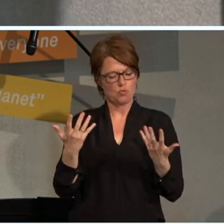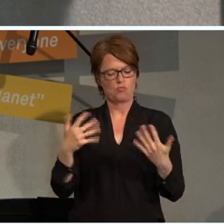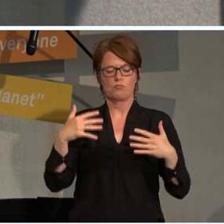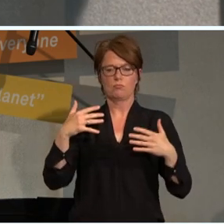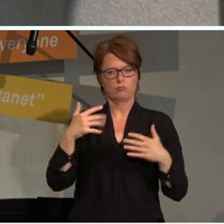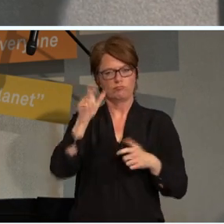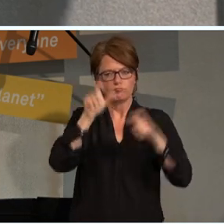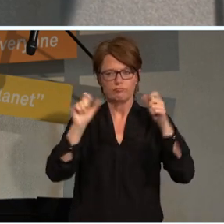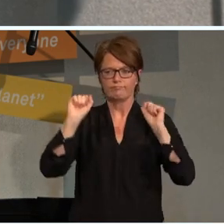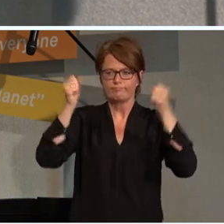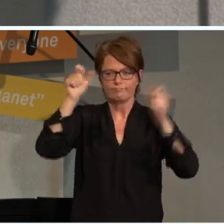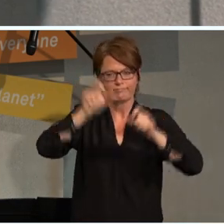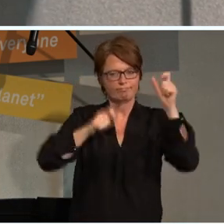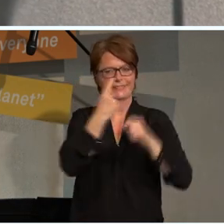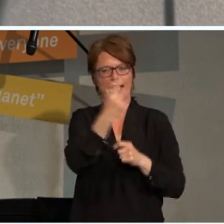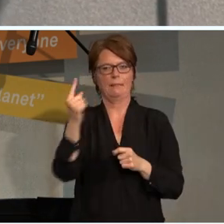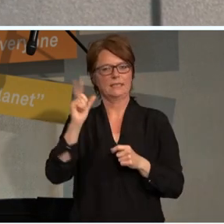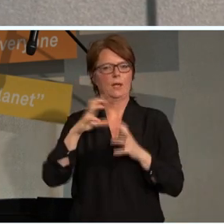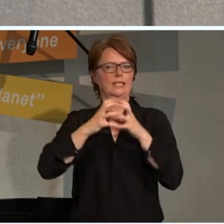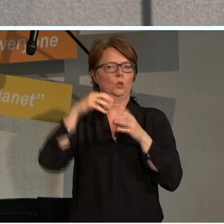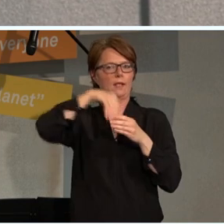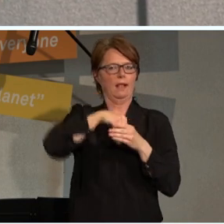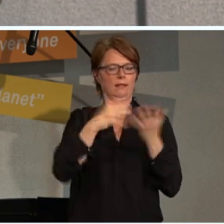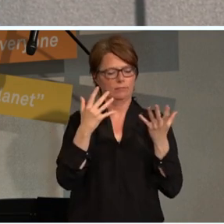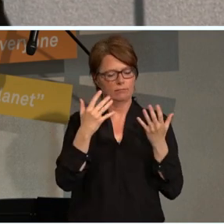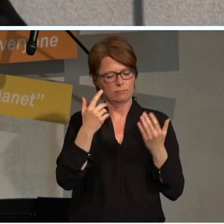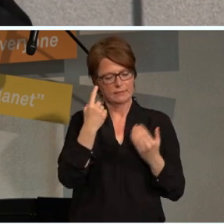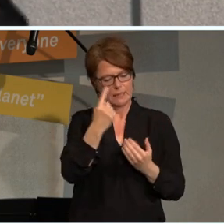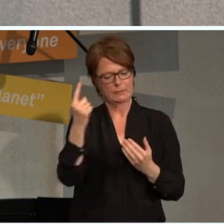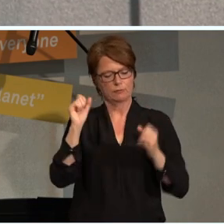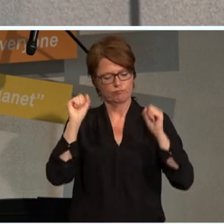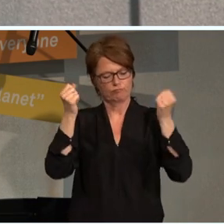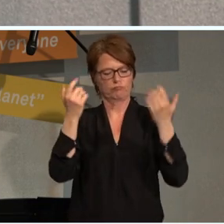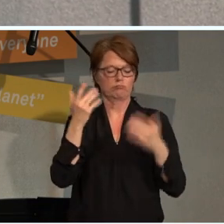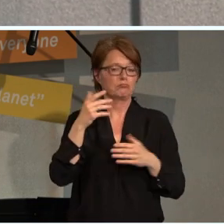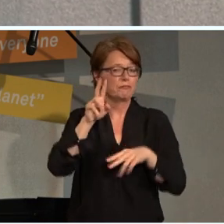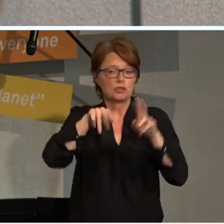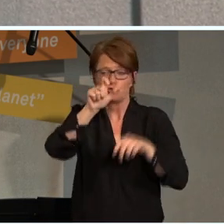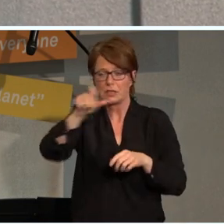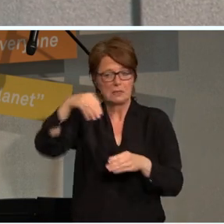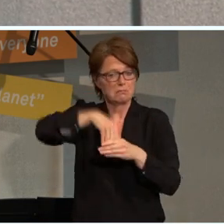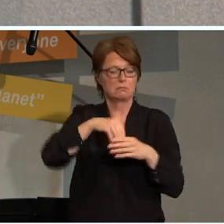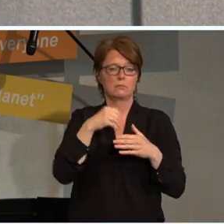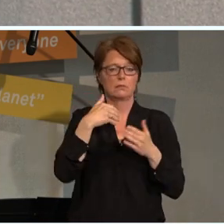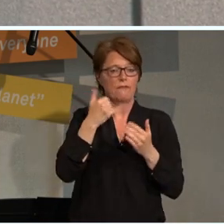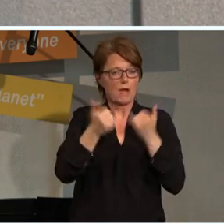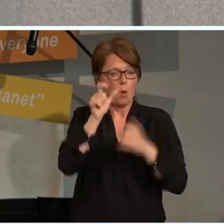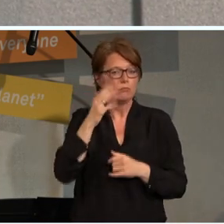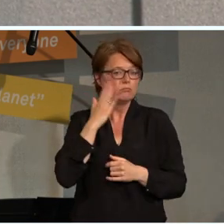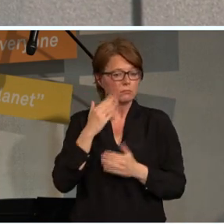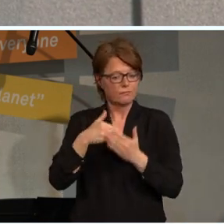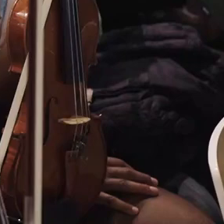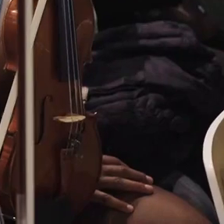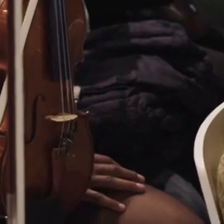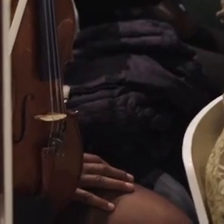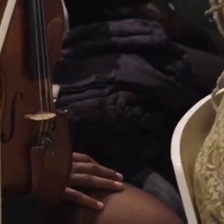they've been kept in the background, and mainstream movements such as the feminist movement, the anti-racist movement,